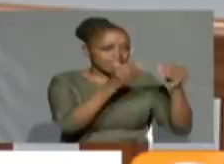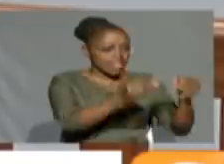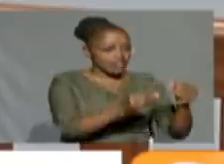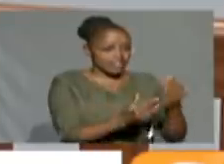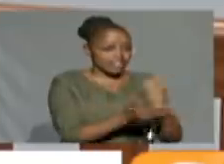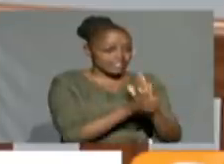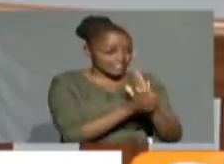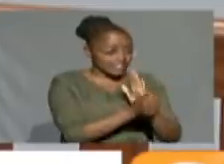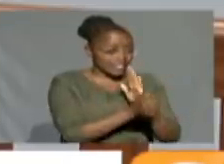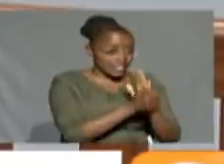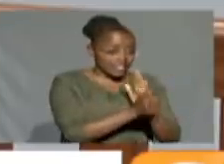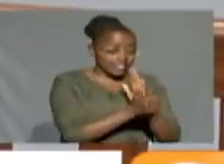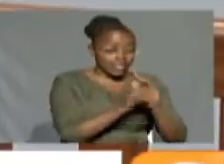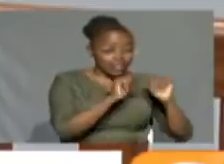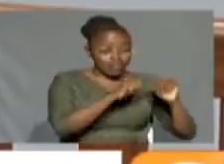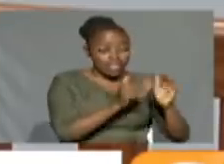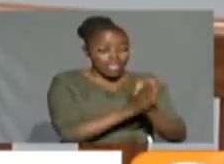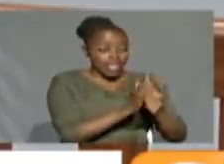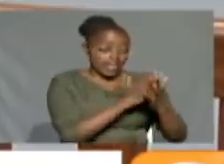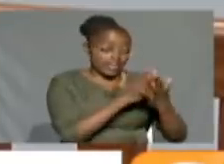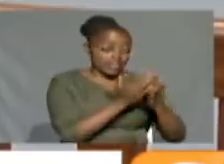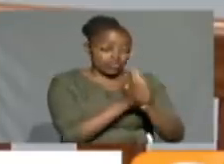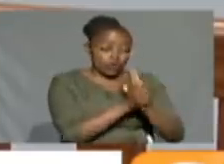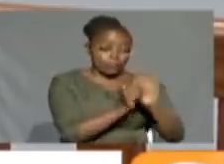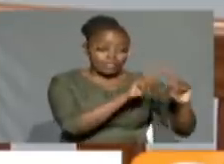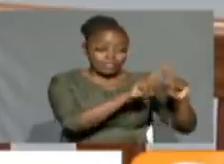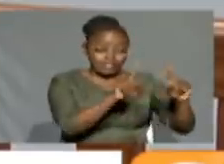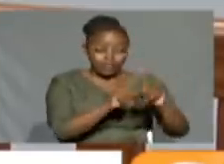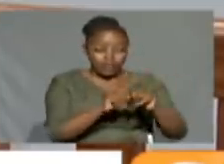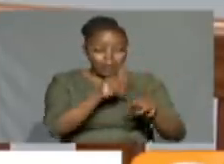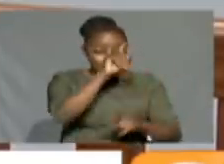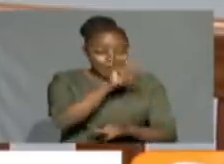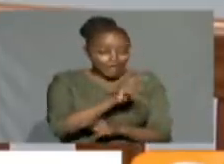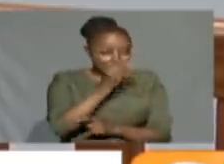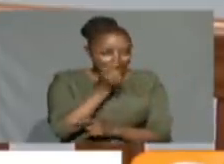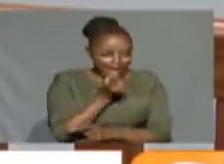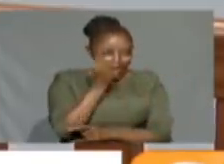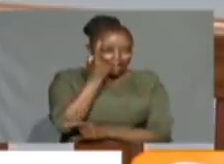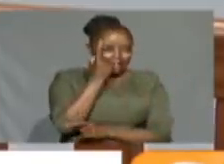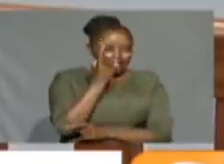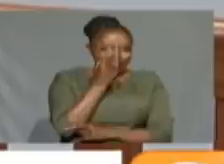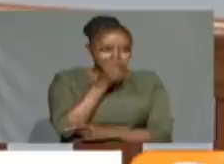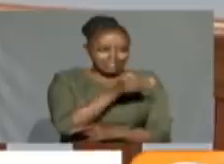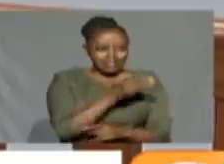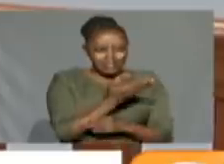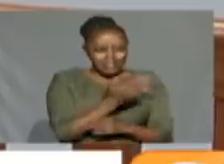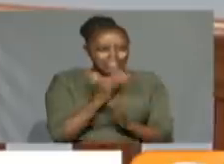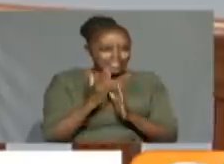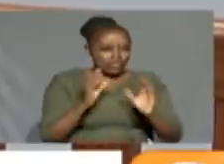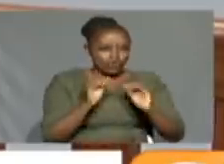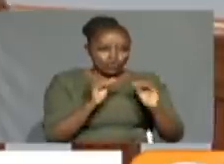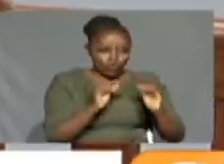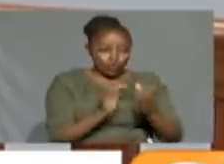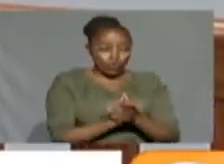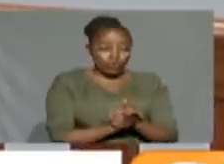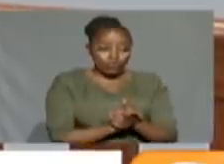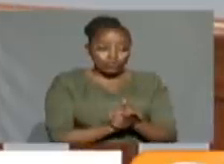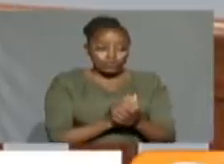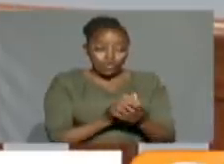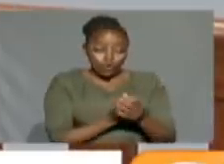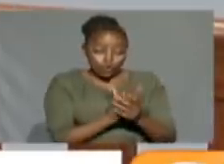skills, capabilities, and competencies. So we must ask ourselves, they have no cow to offer us security. They have no growing